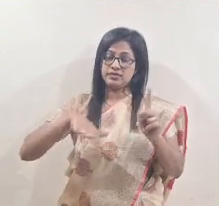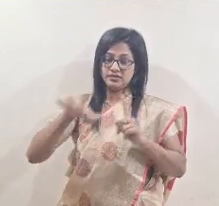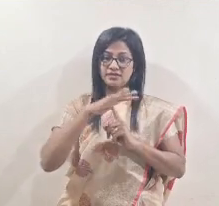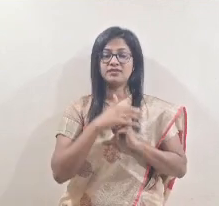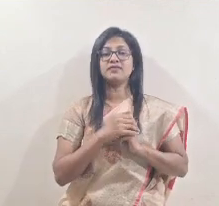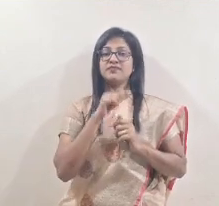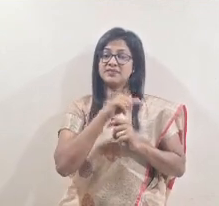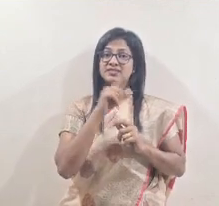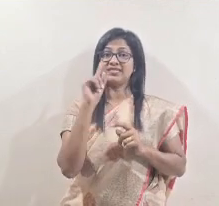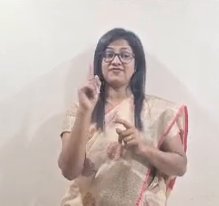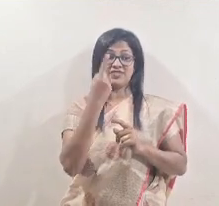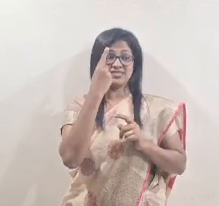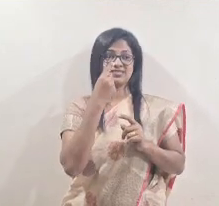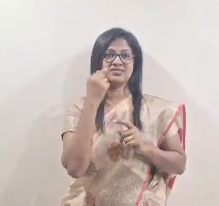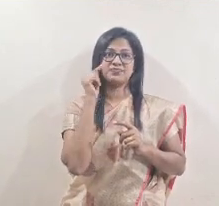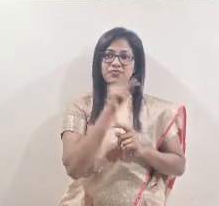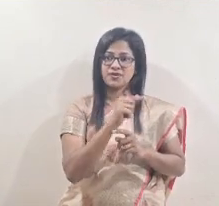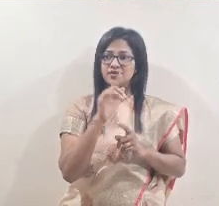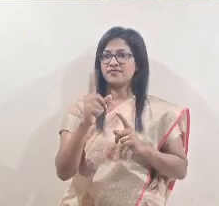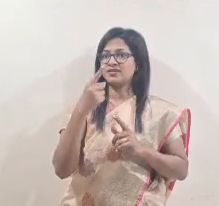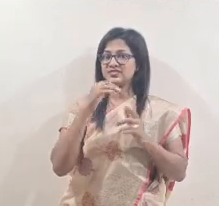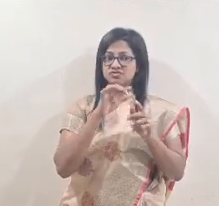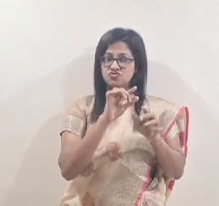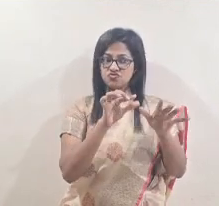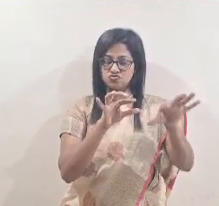can just prioritize or